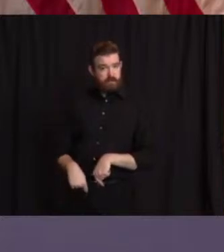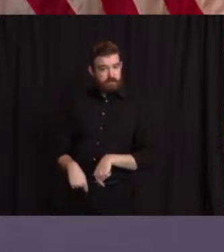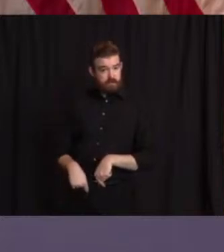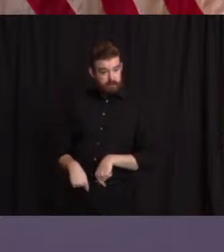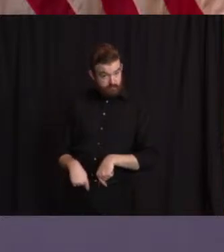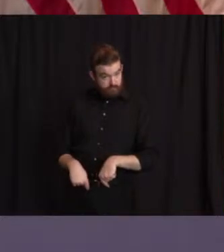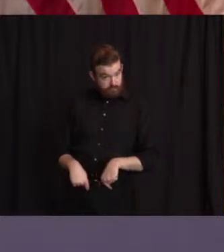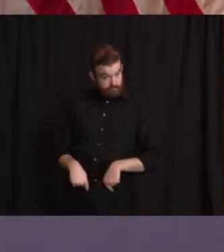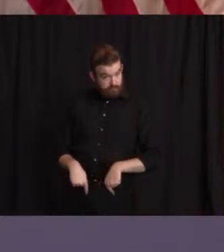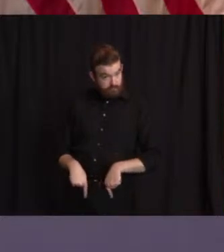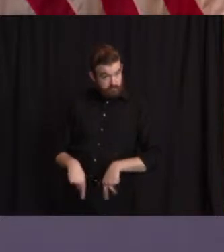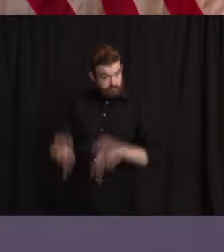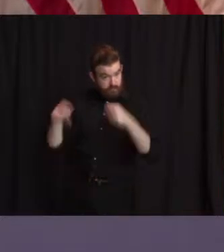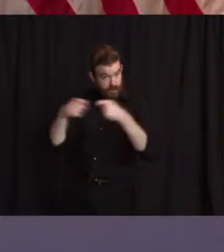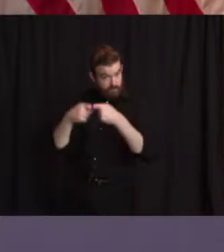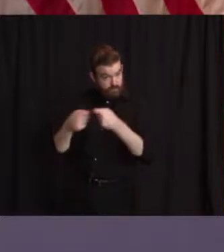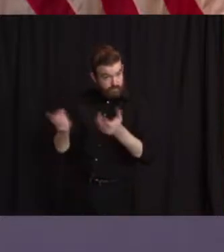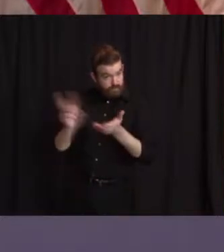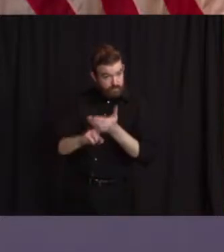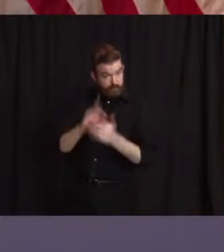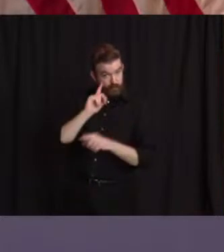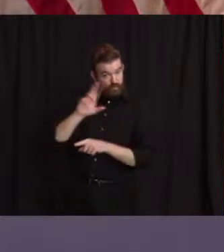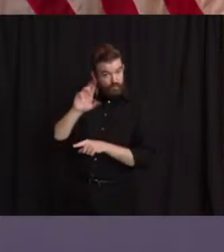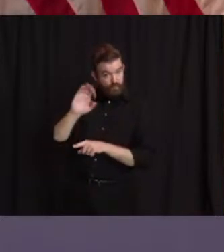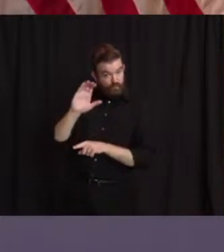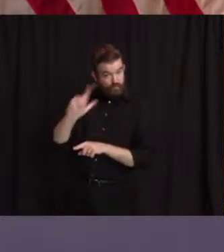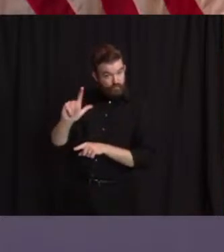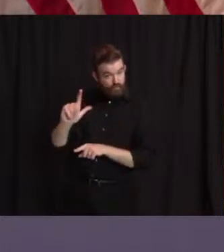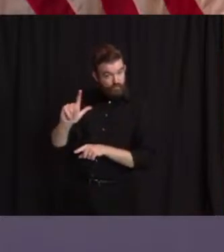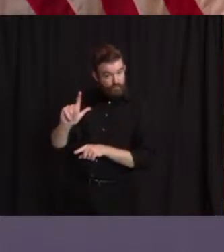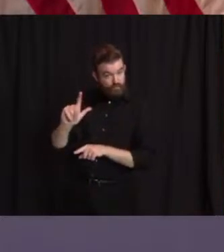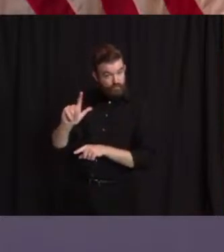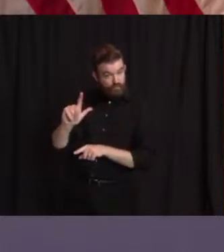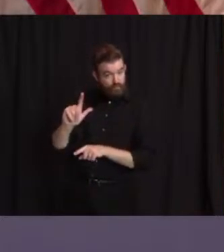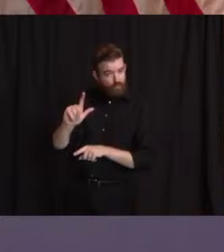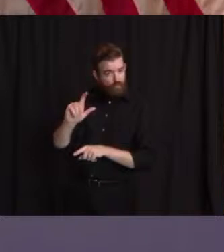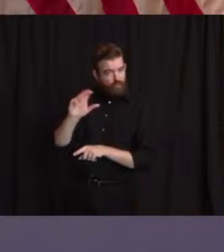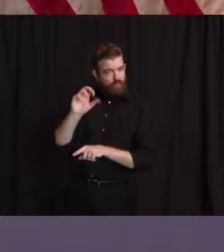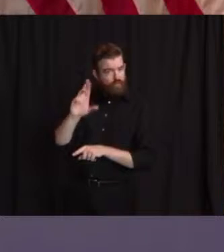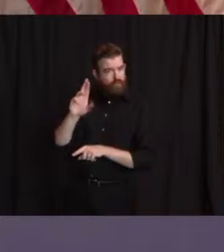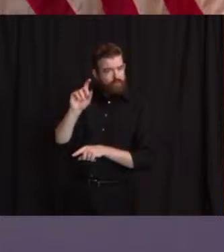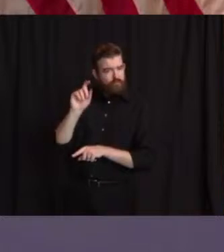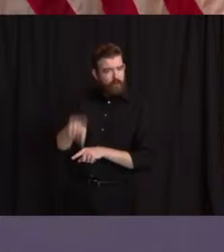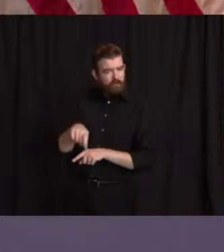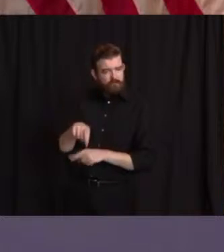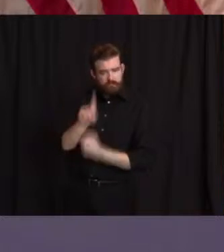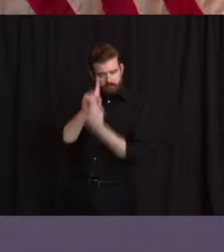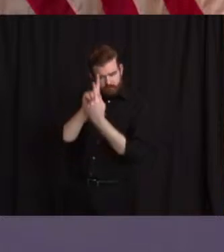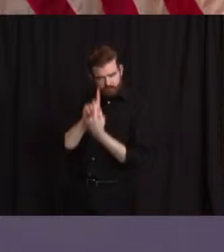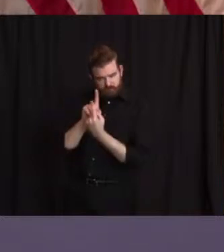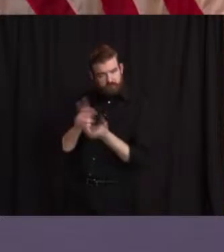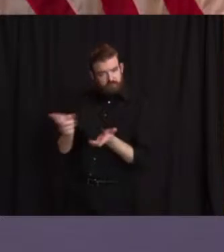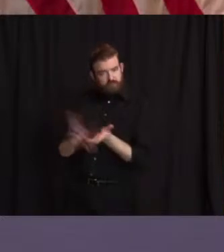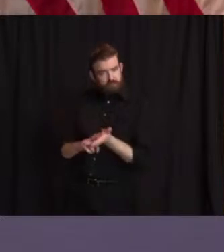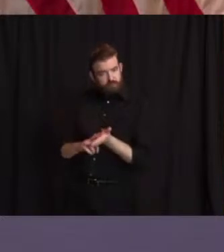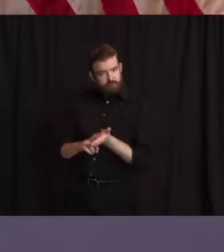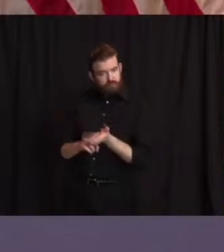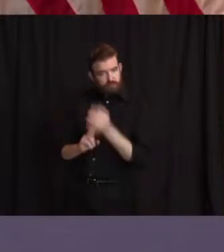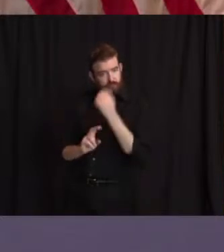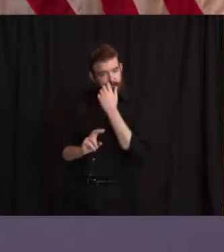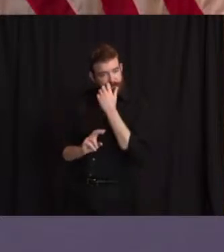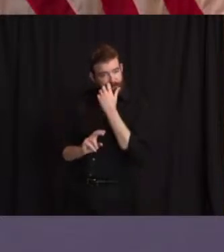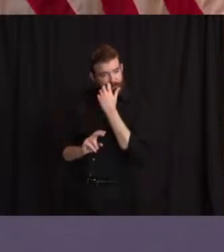have to collect those signatures in person? I want to thank the Health Commissioner for her help in getting Robert Wood Johnson to release